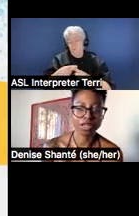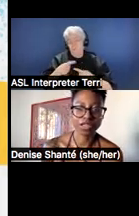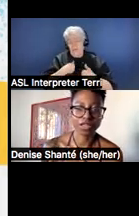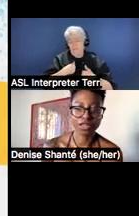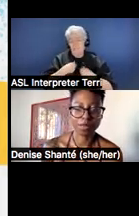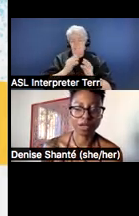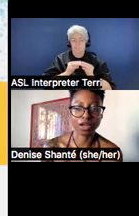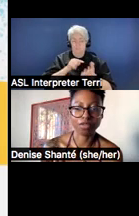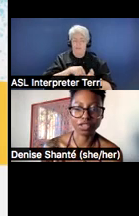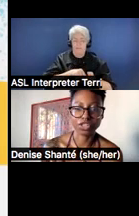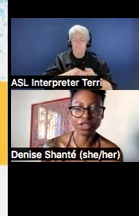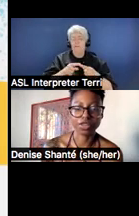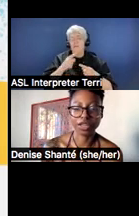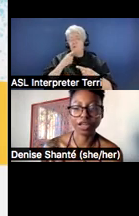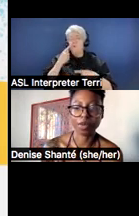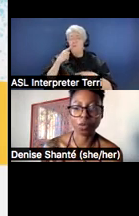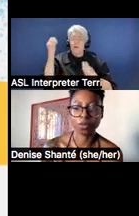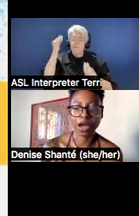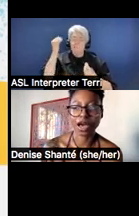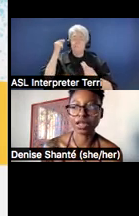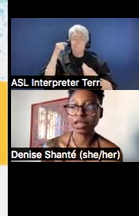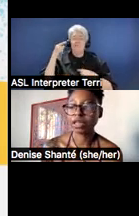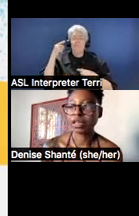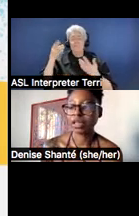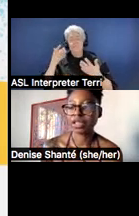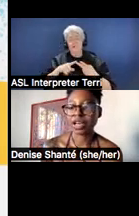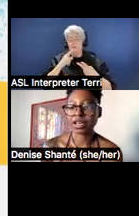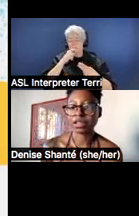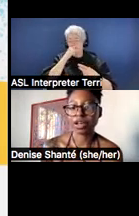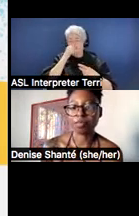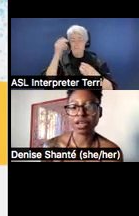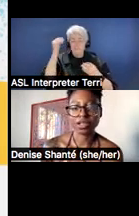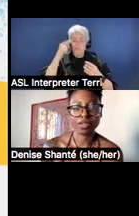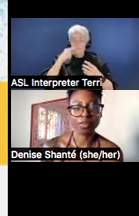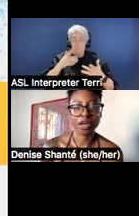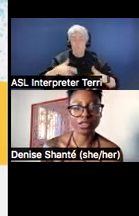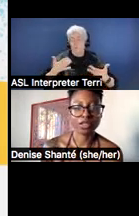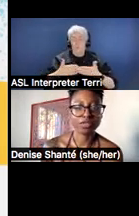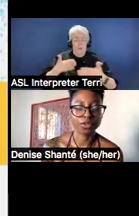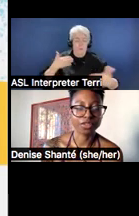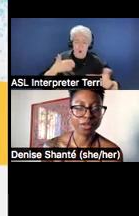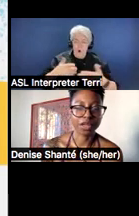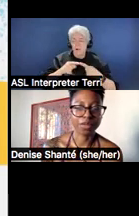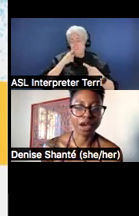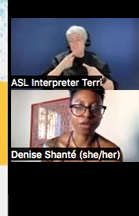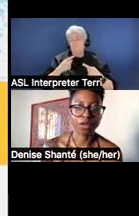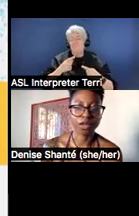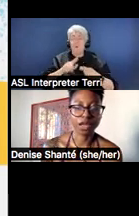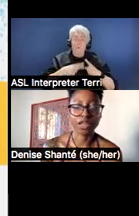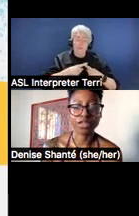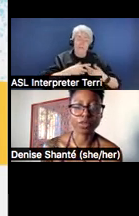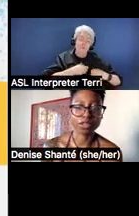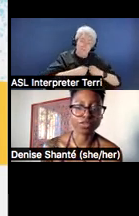as it relates to this topic and conversation and thinking about where we're at is that amid the presence of grief, money, and